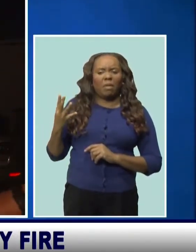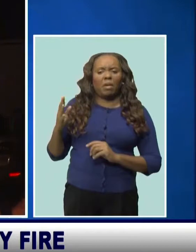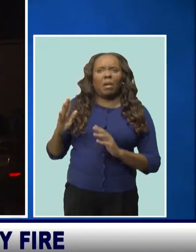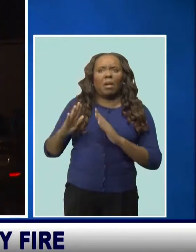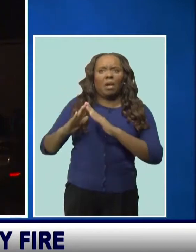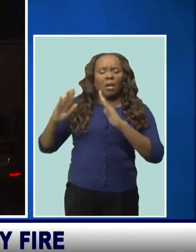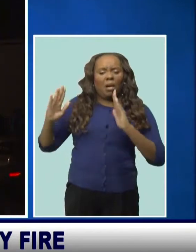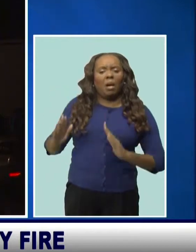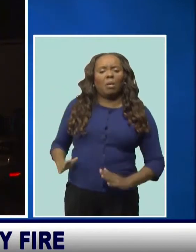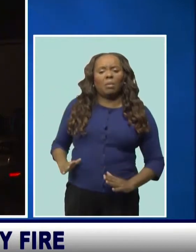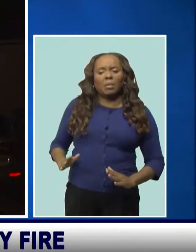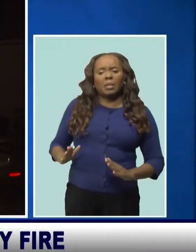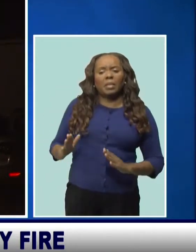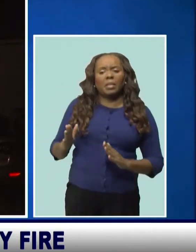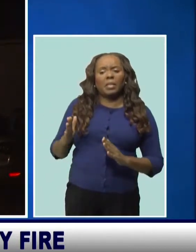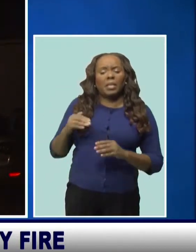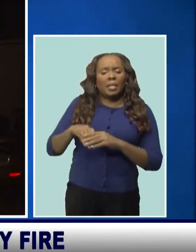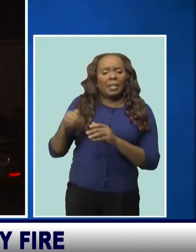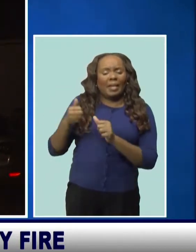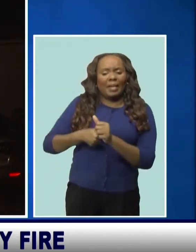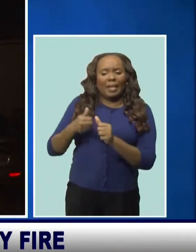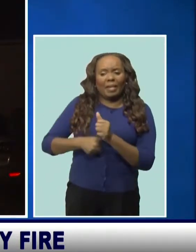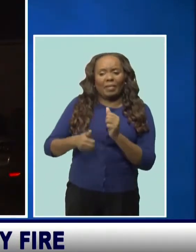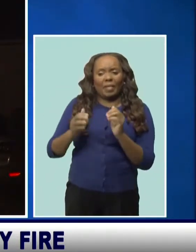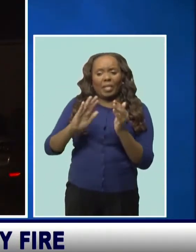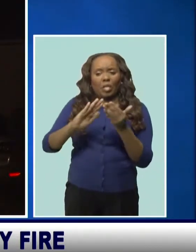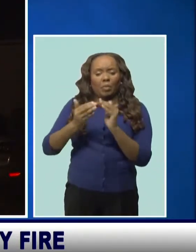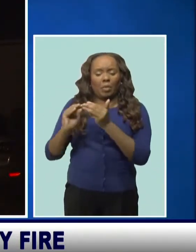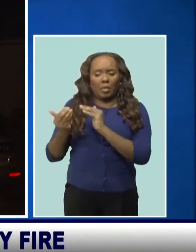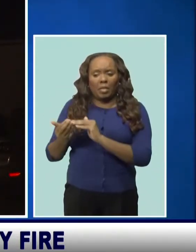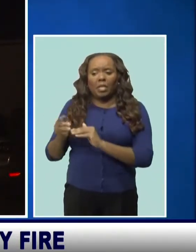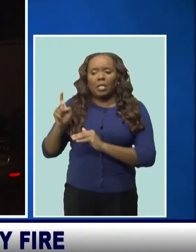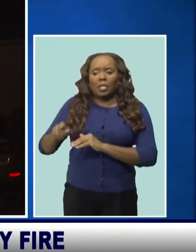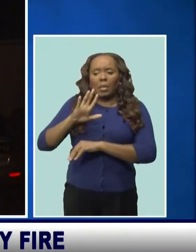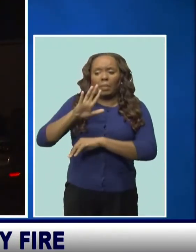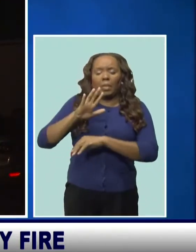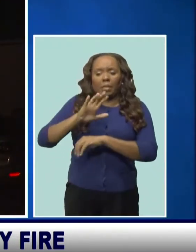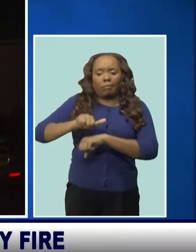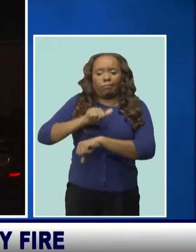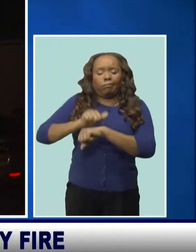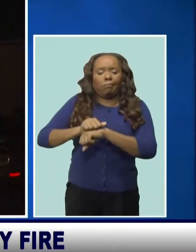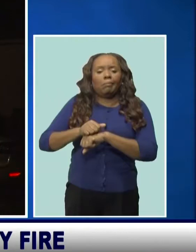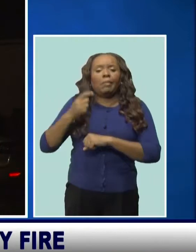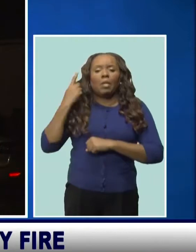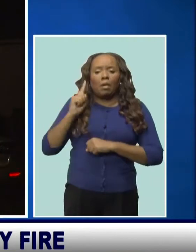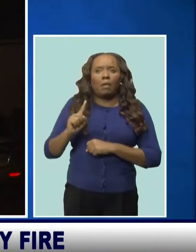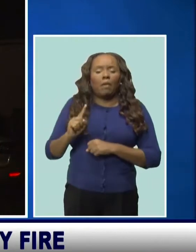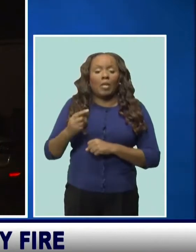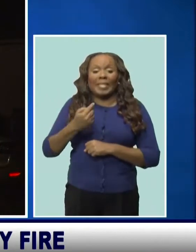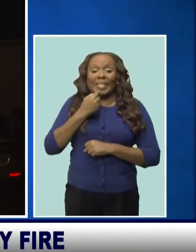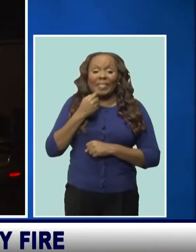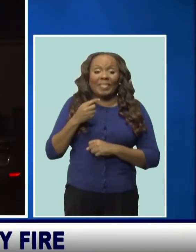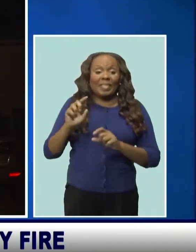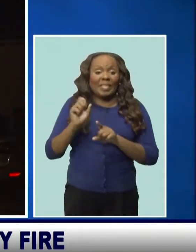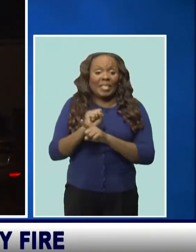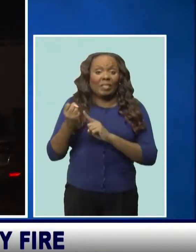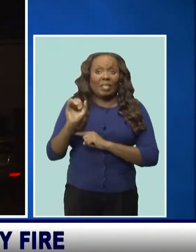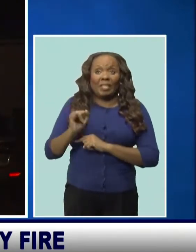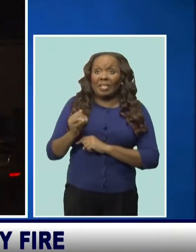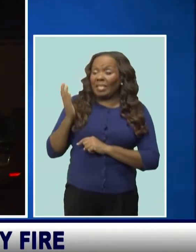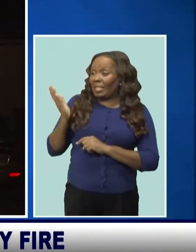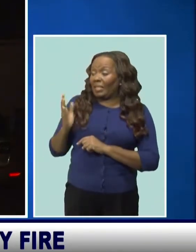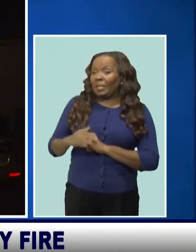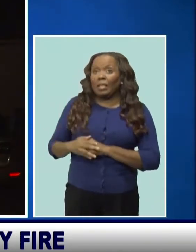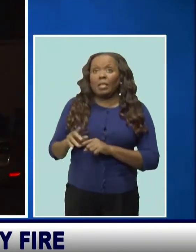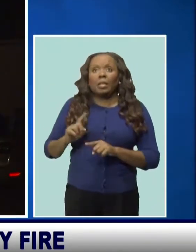for situations just as these, but because of the crunch that we've had on housing over the last 30 years, a lot of those units are no longer